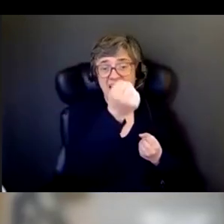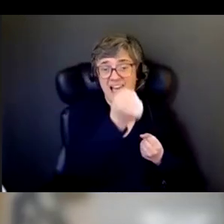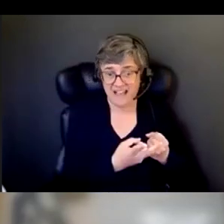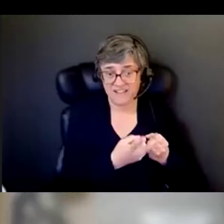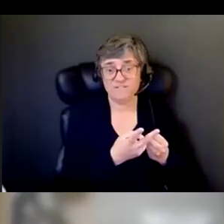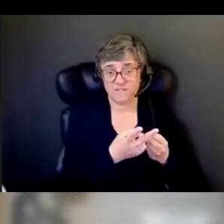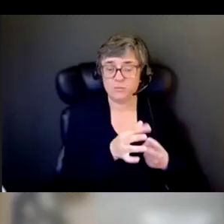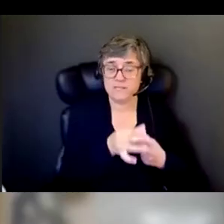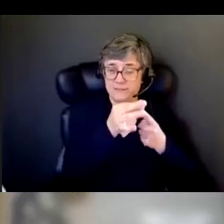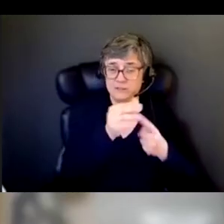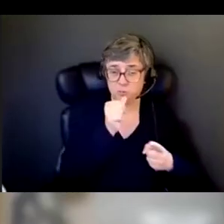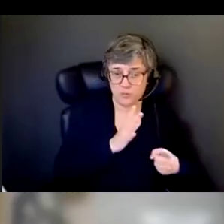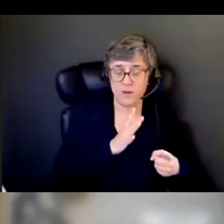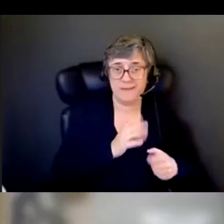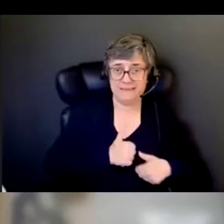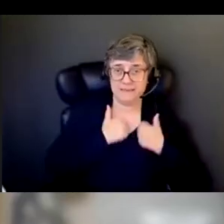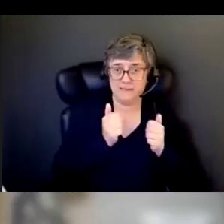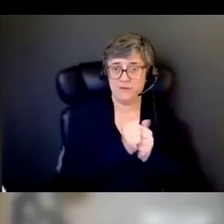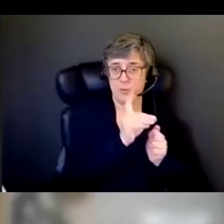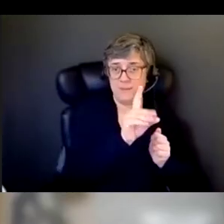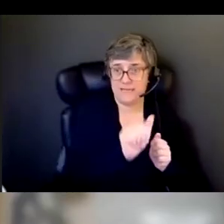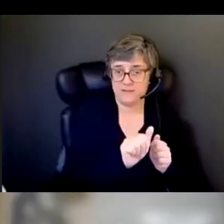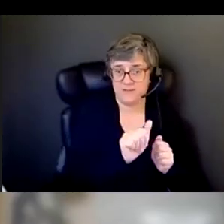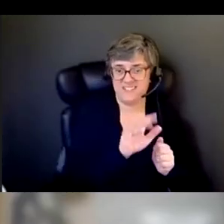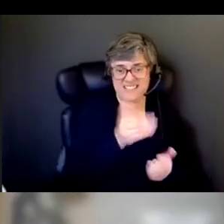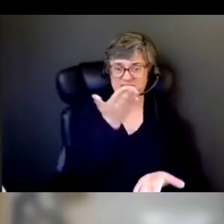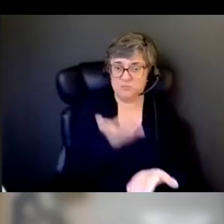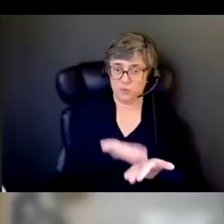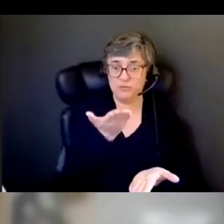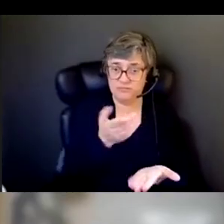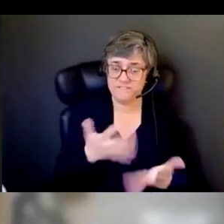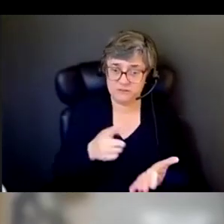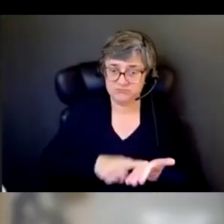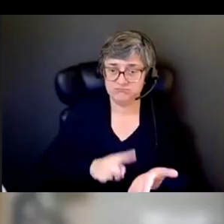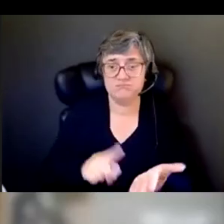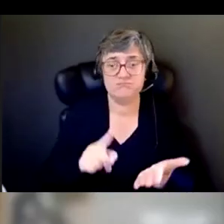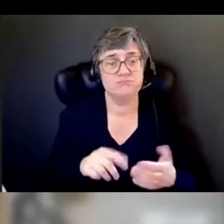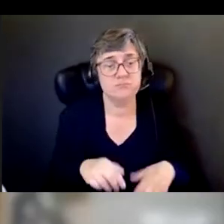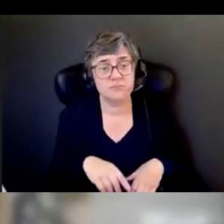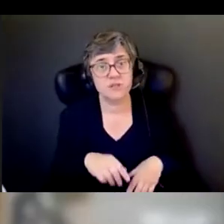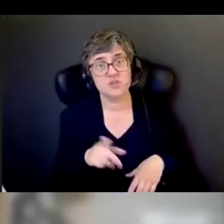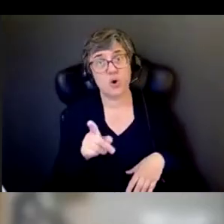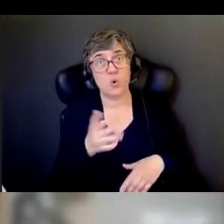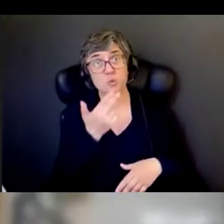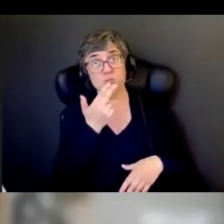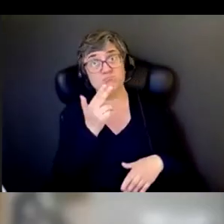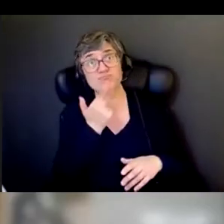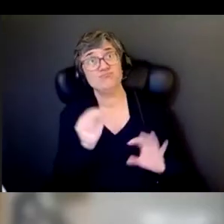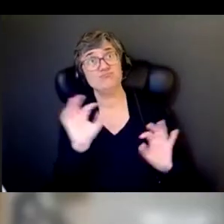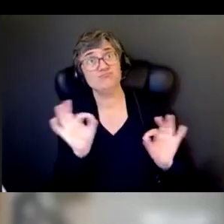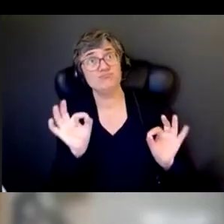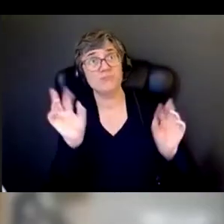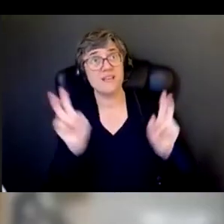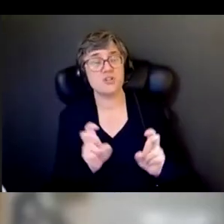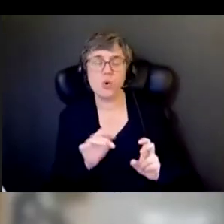talking about a marginal issue. We're talking about something structurally embedded. For older adults with disabilities, control is often exercised